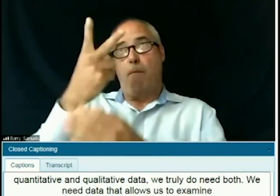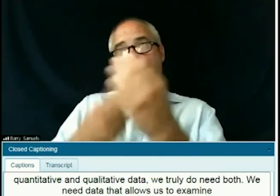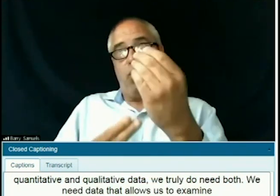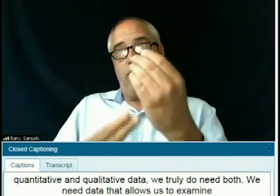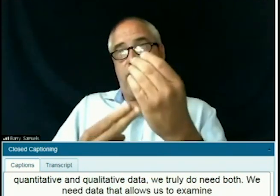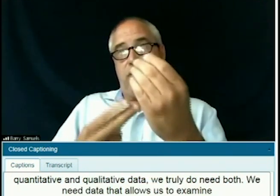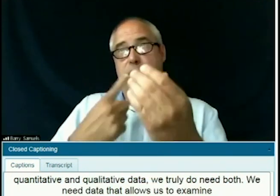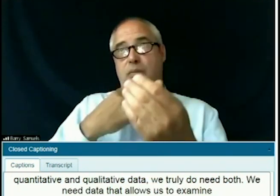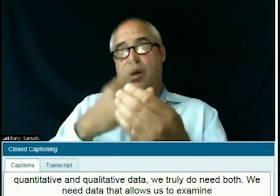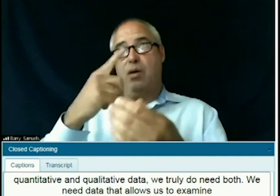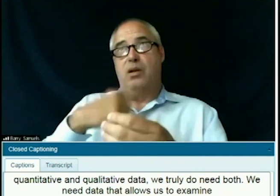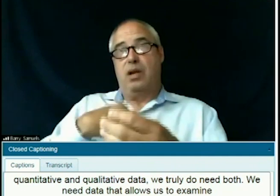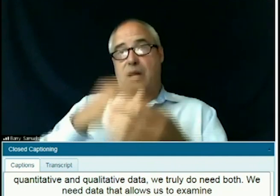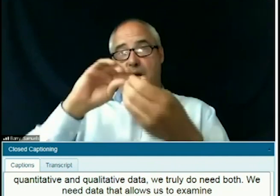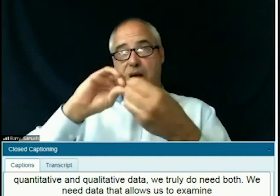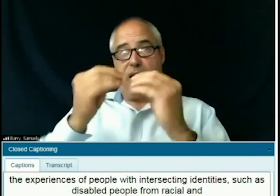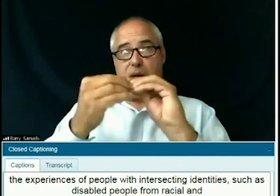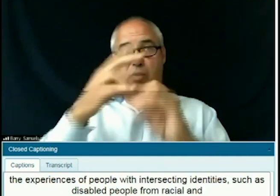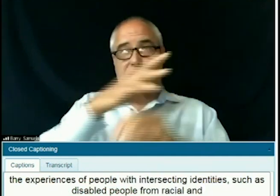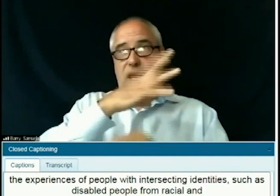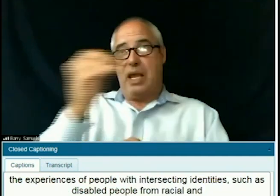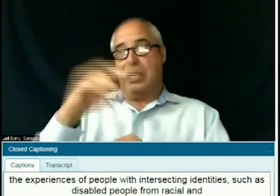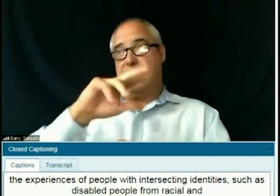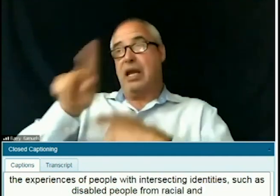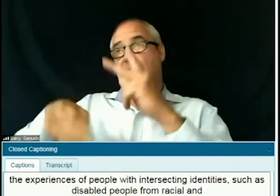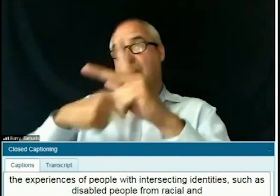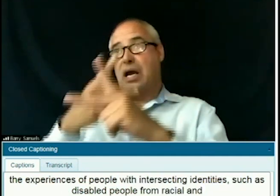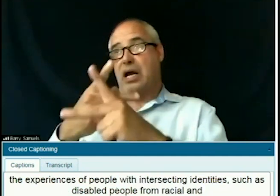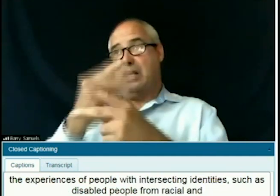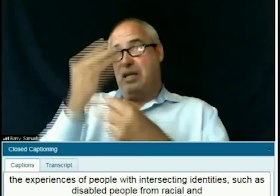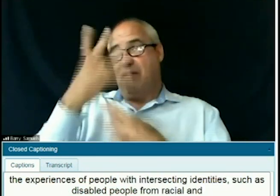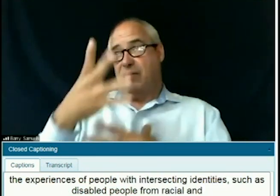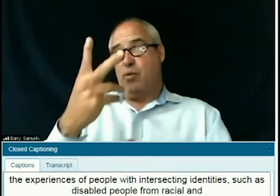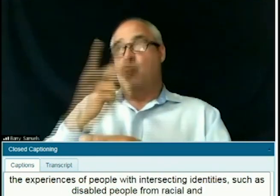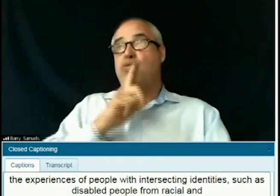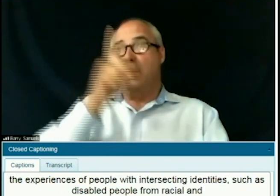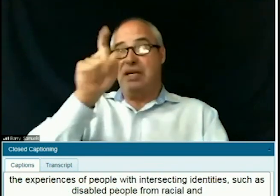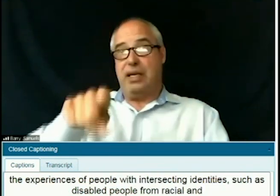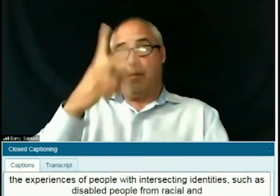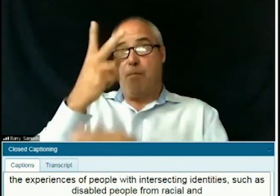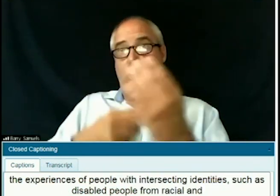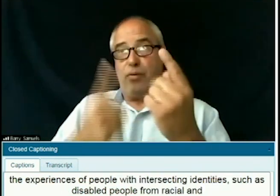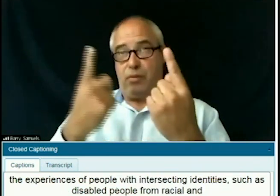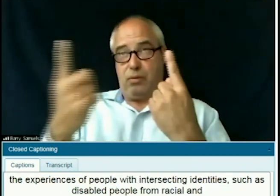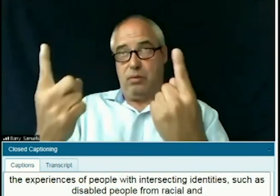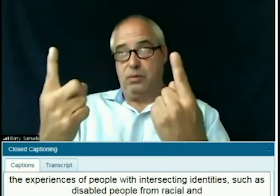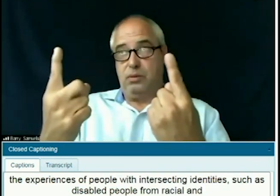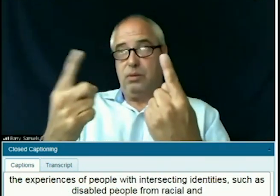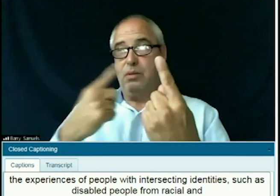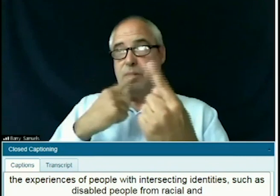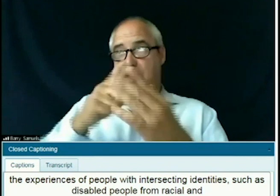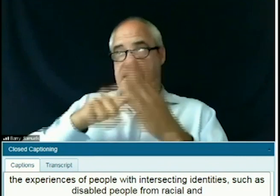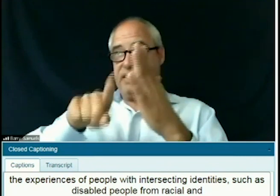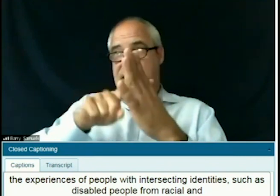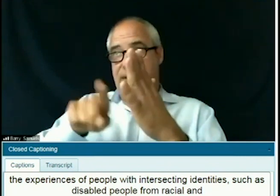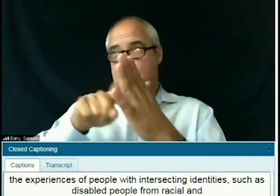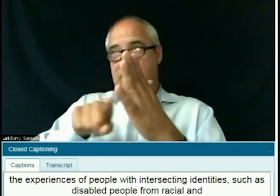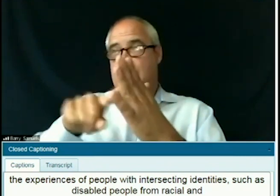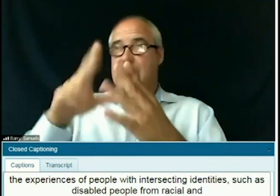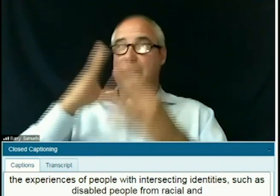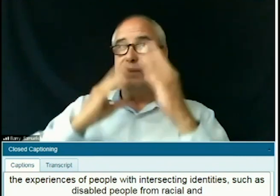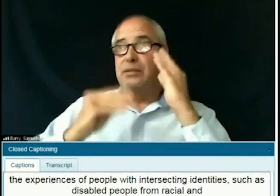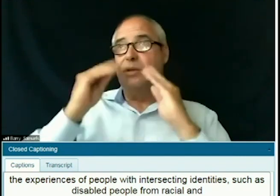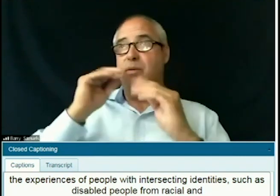quantitative and qualitative data. We truly do need both. We need data that allows us to examine the experiences of people